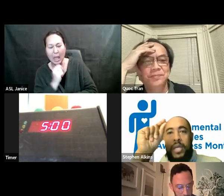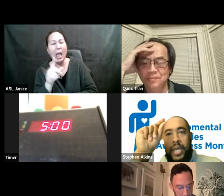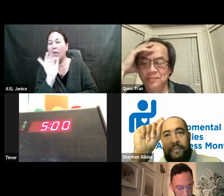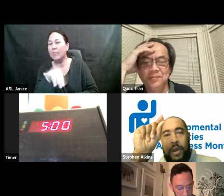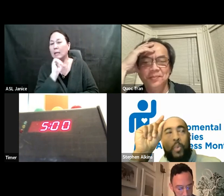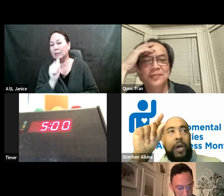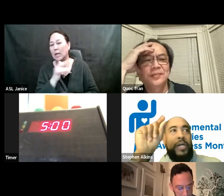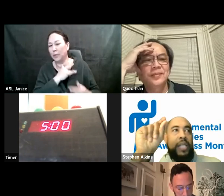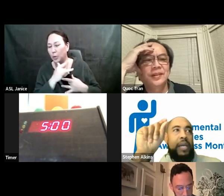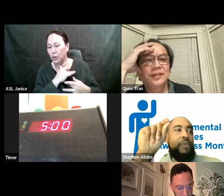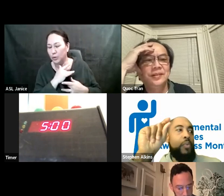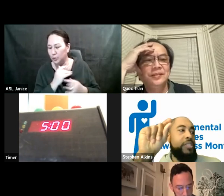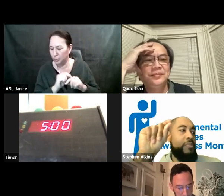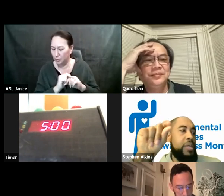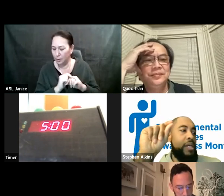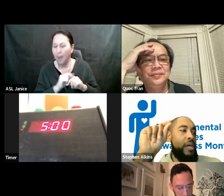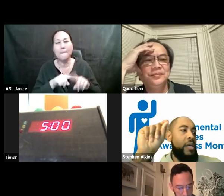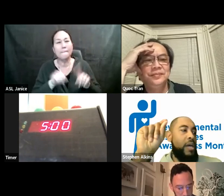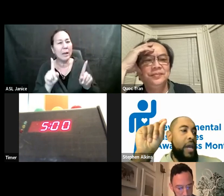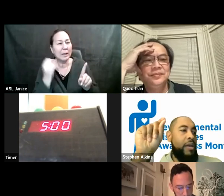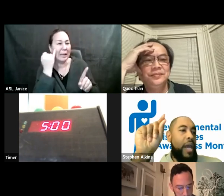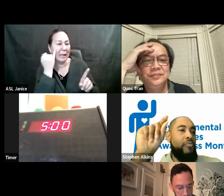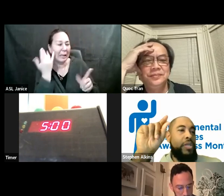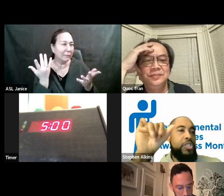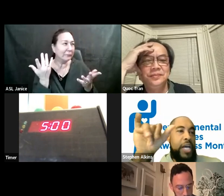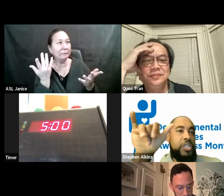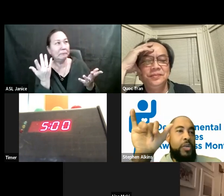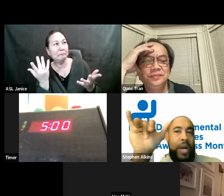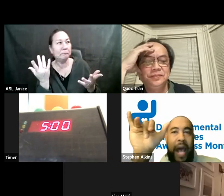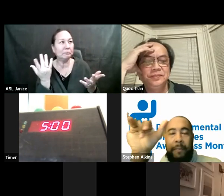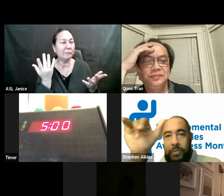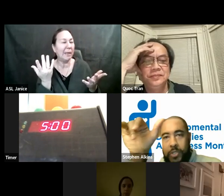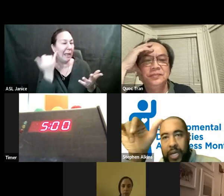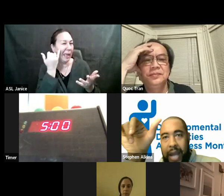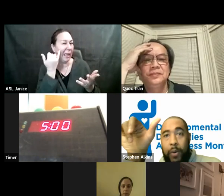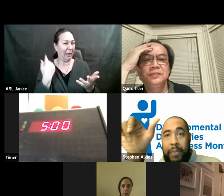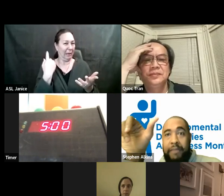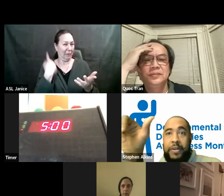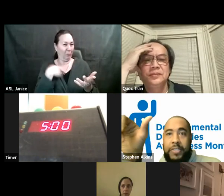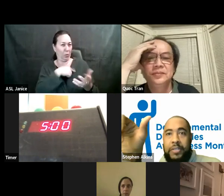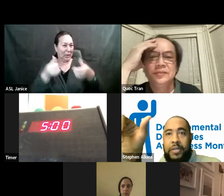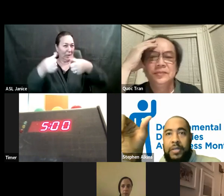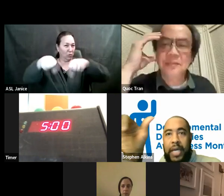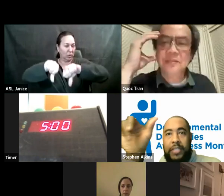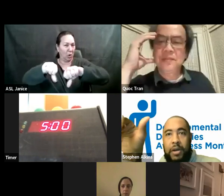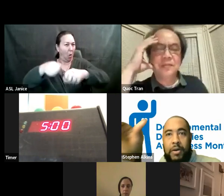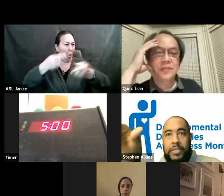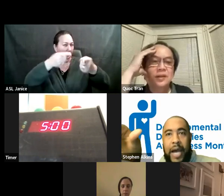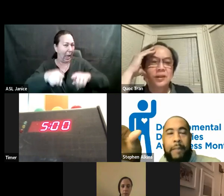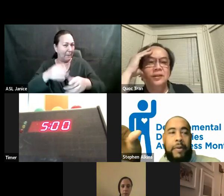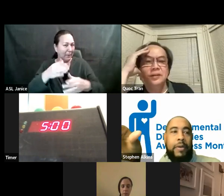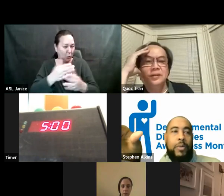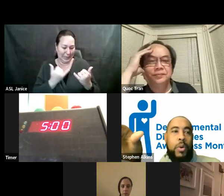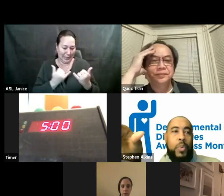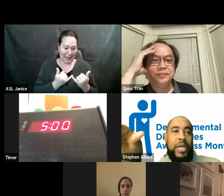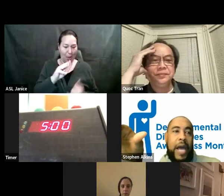particularly if there was like if there was to be a a rejection what happens between now and May 1st is there